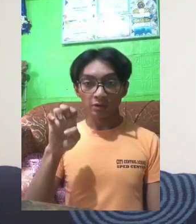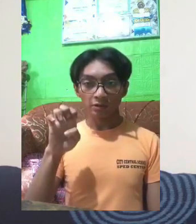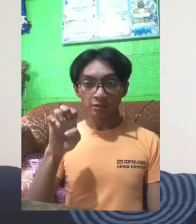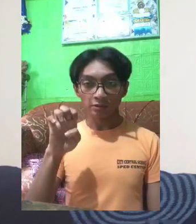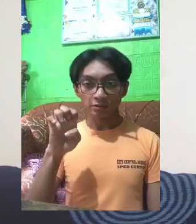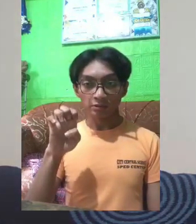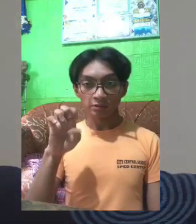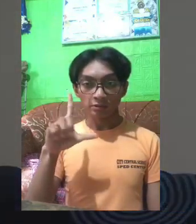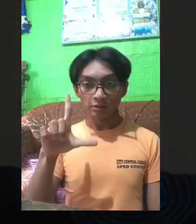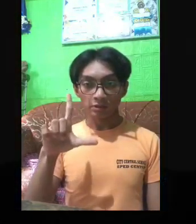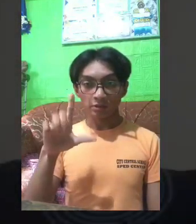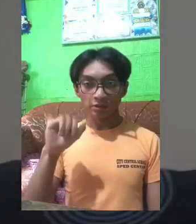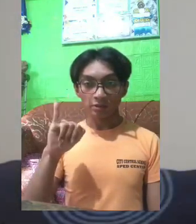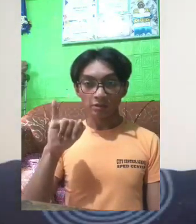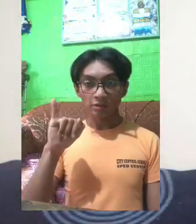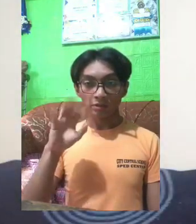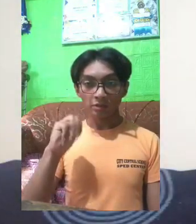focused on?